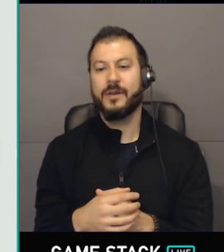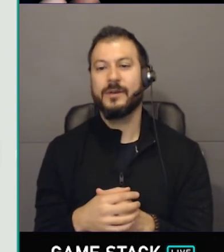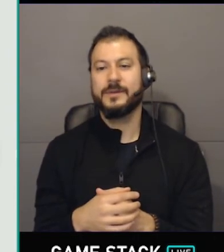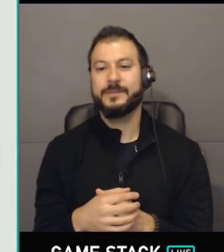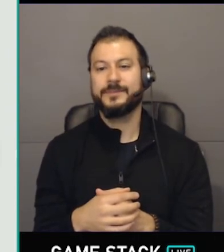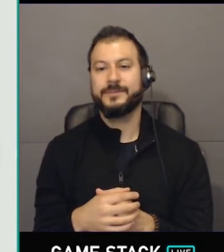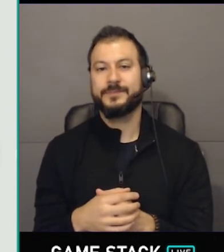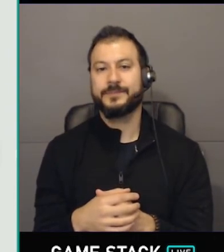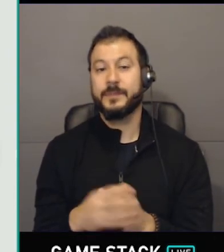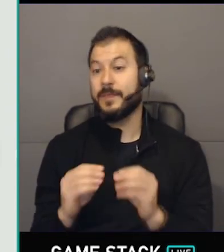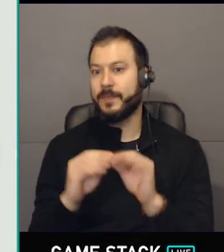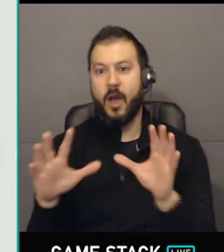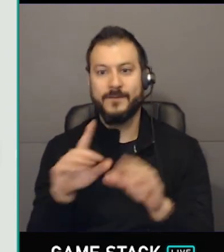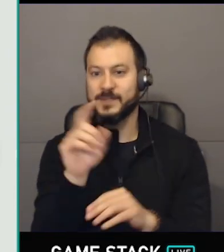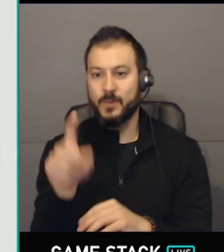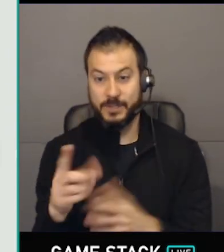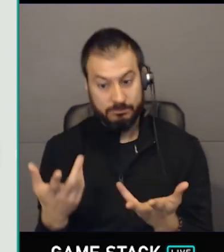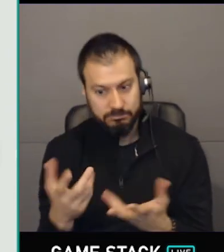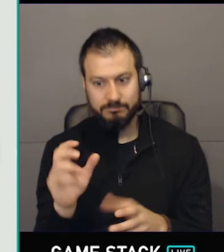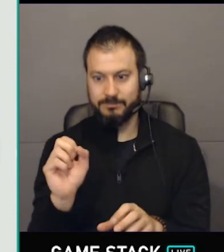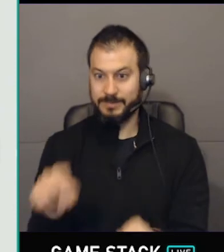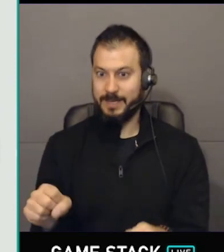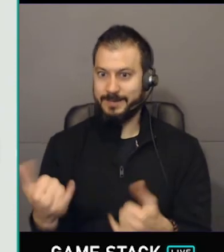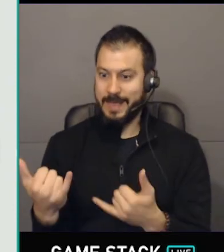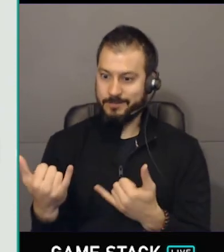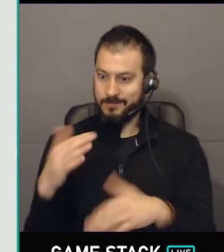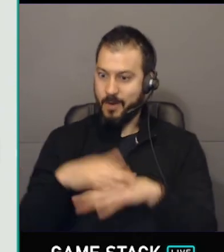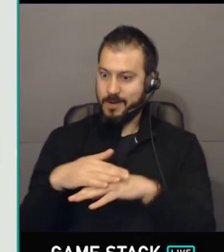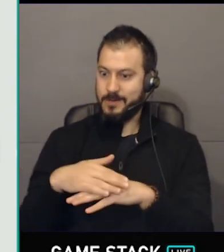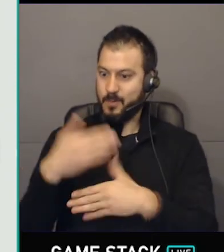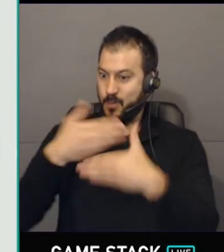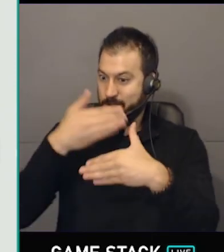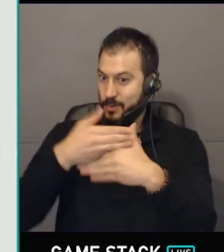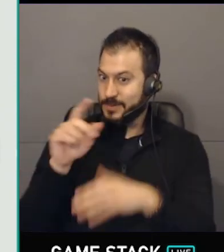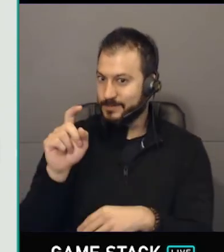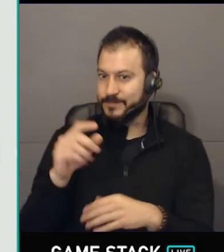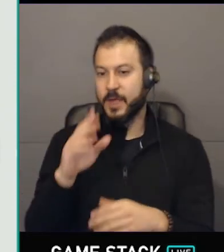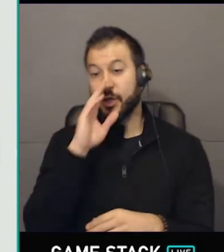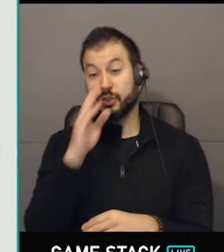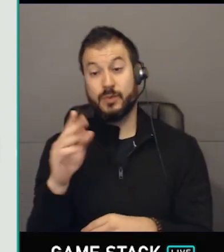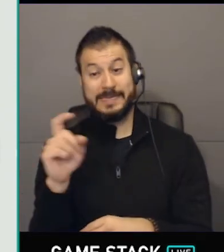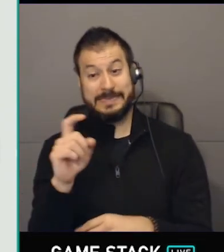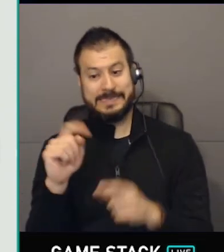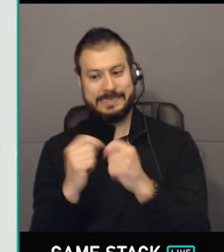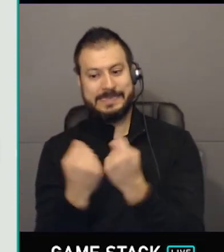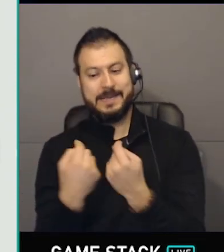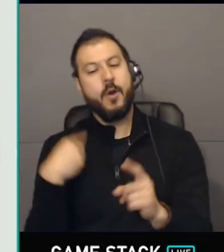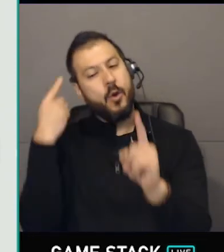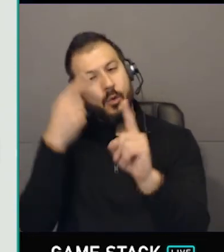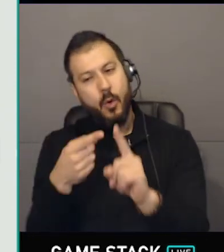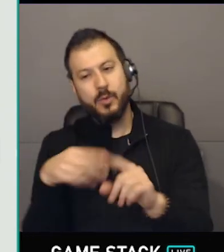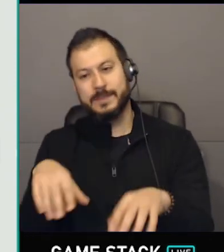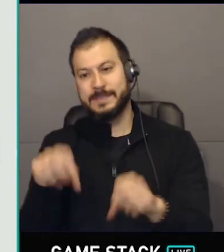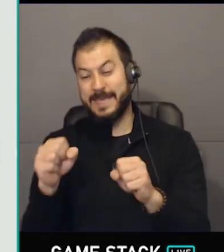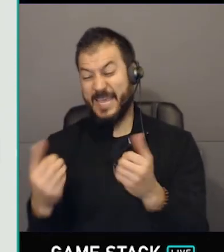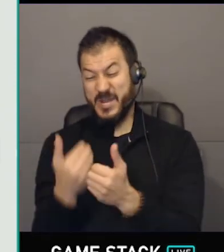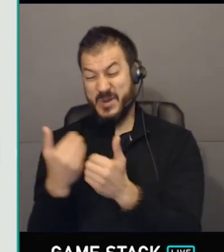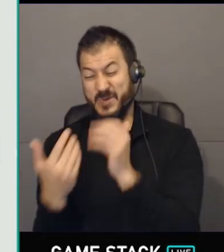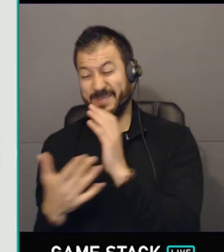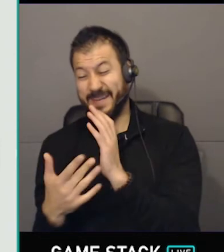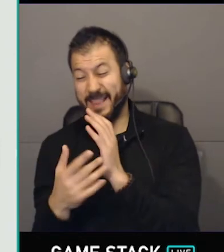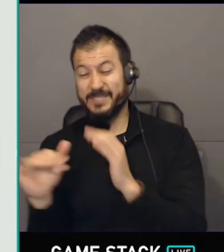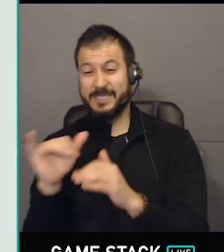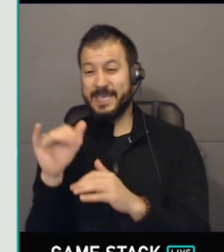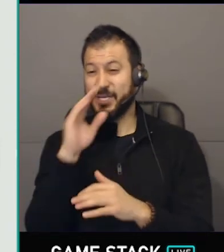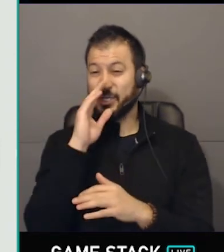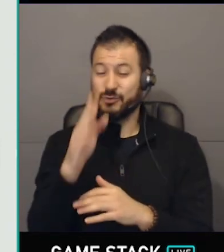The obvious question was, can I get this on Windows? Here on the DirectX team, our goal is to take cutting-edge technologies such as DirectX